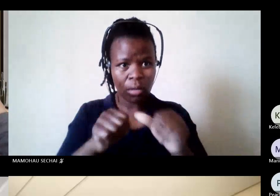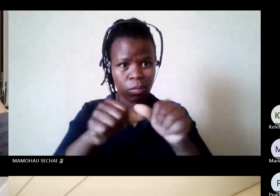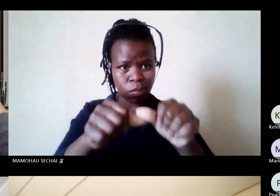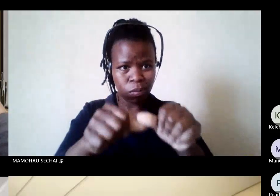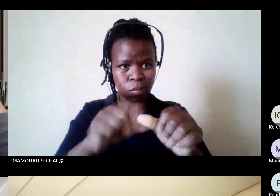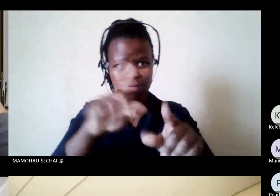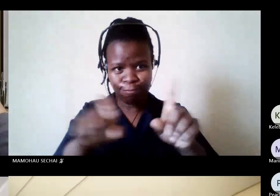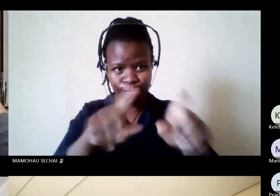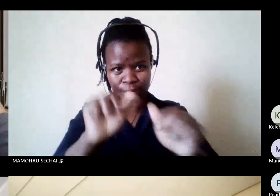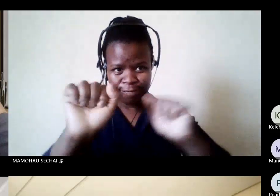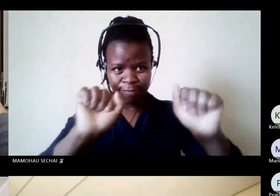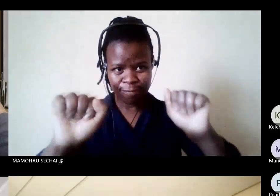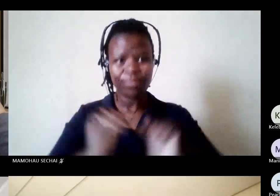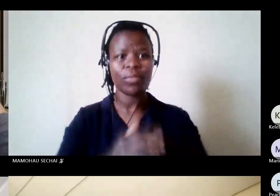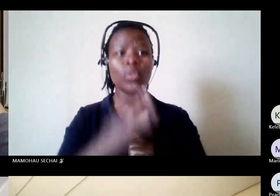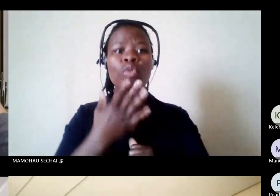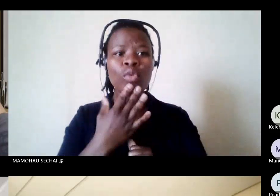We go first.